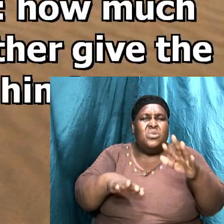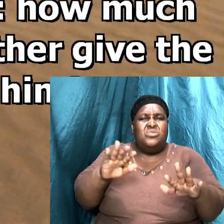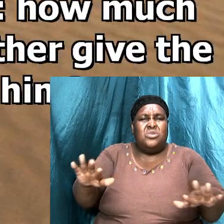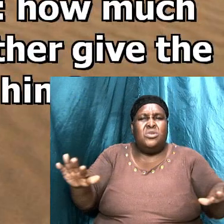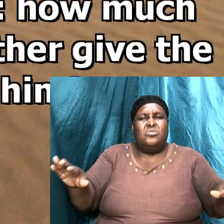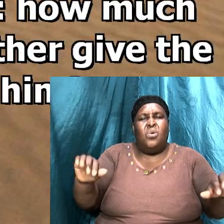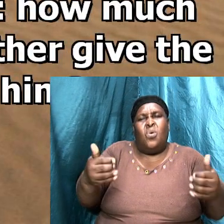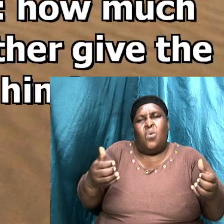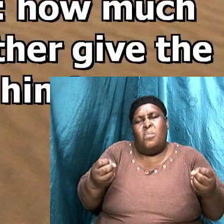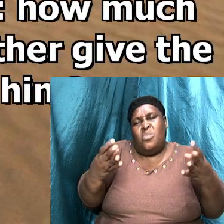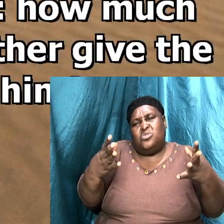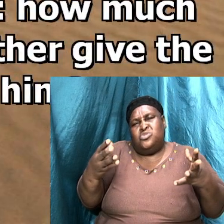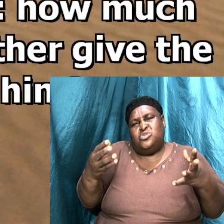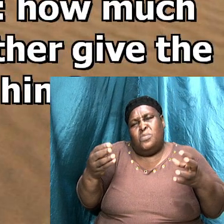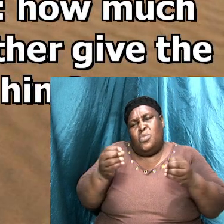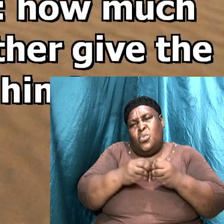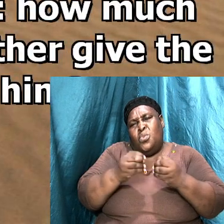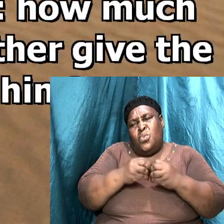much more